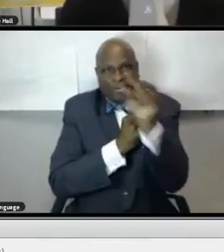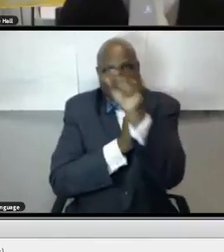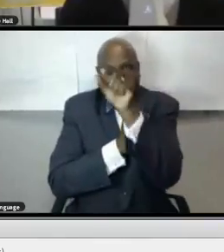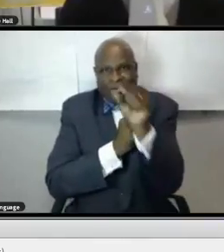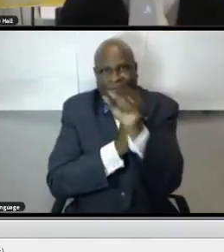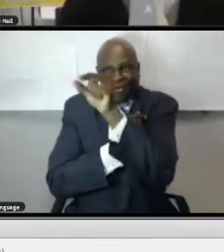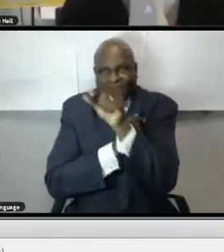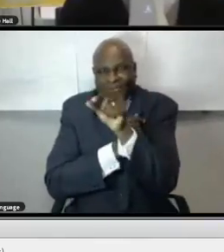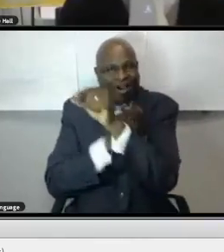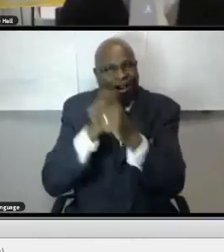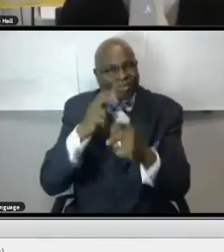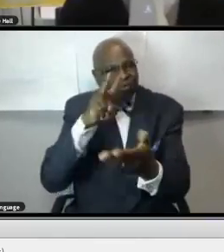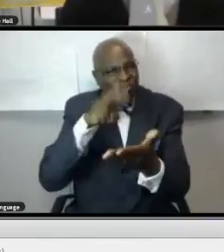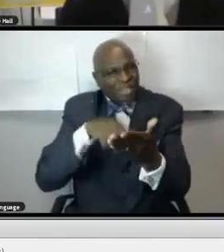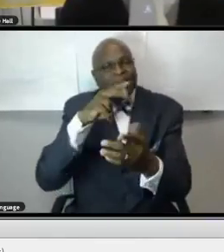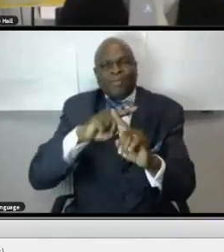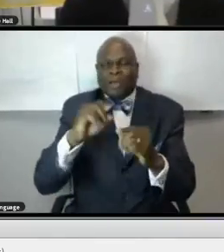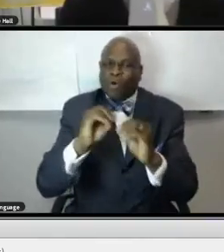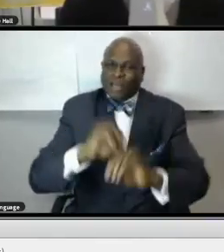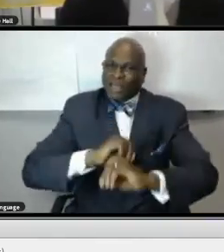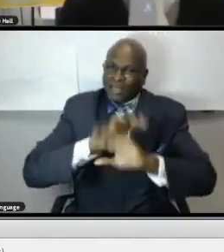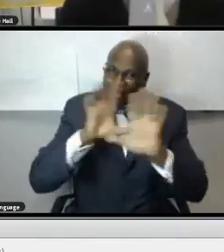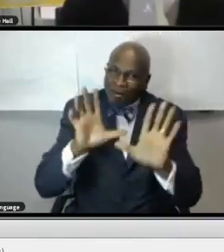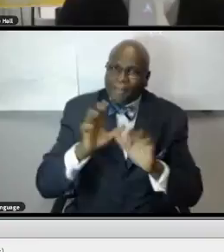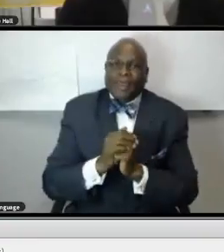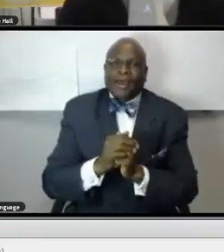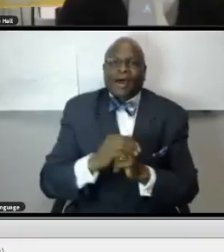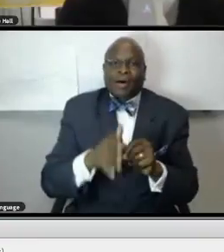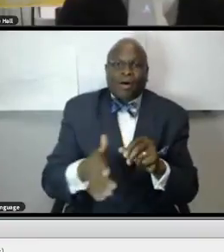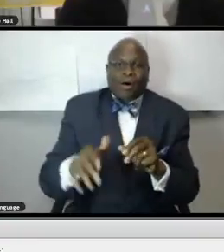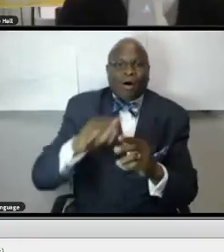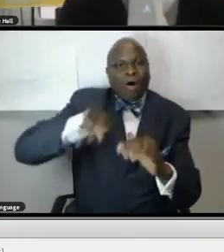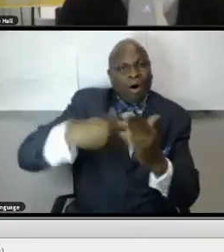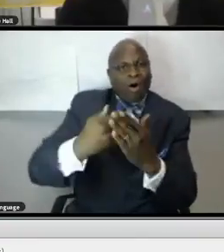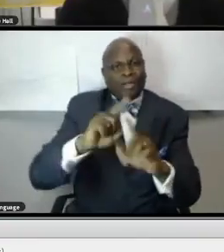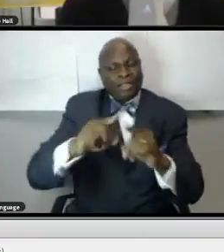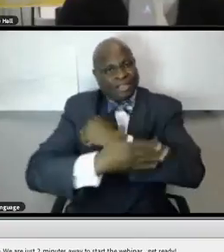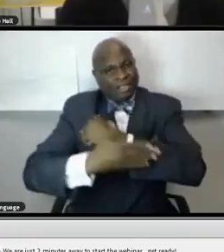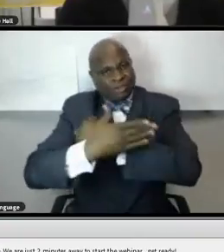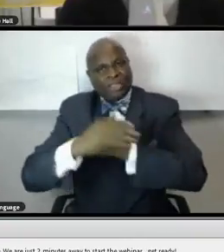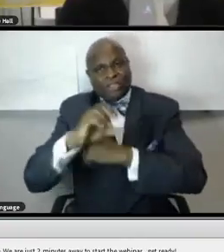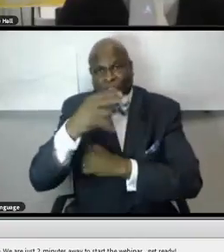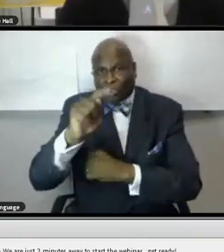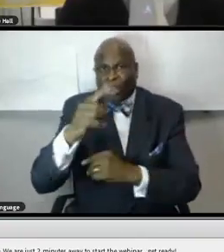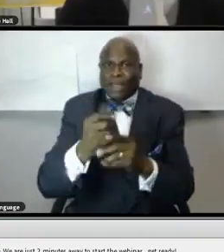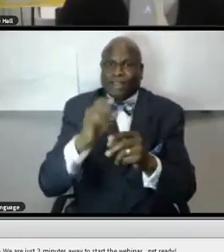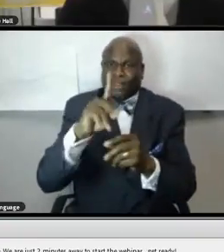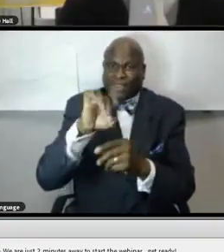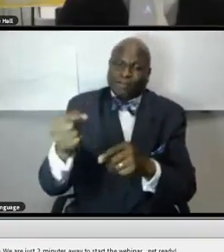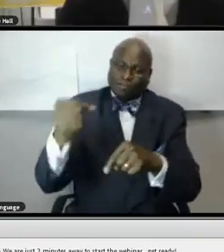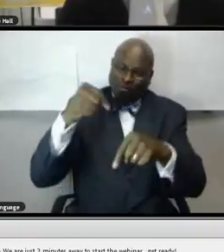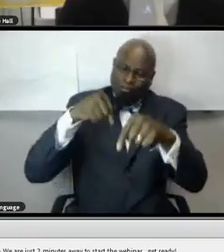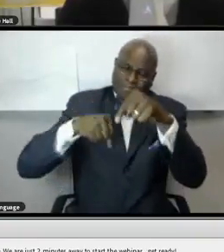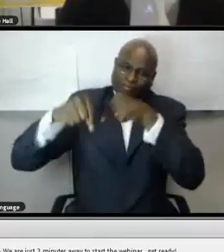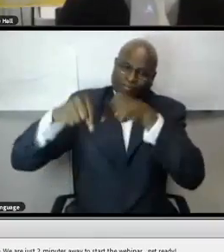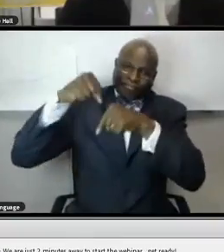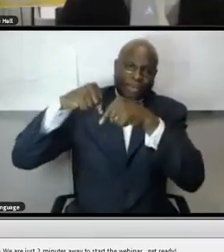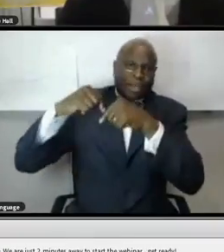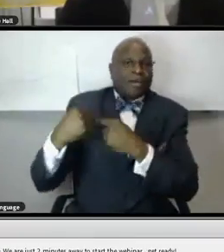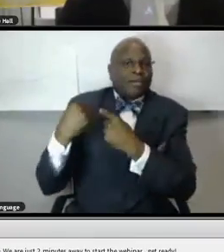make it, try to make it clear, across all the countries in the chart, and we take the data back as far as we can to